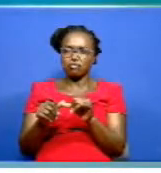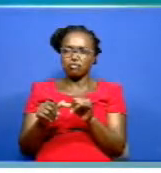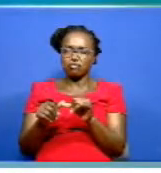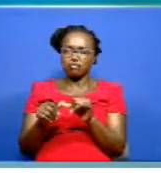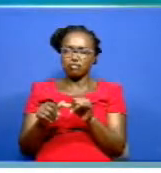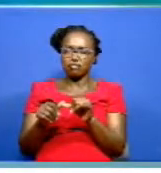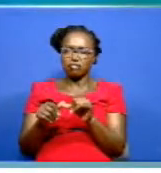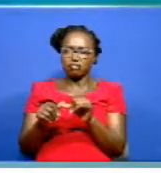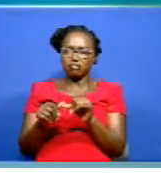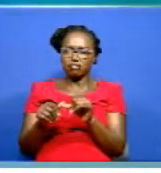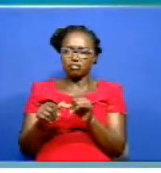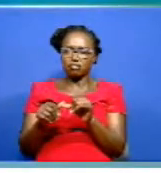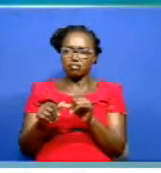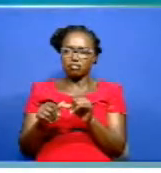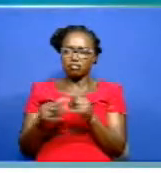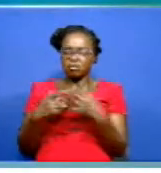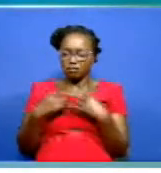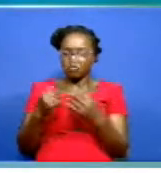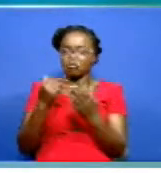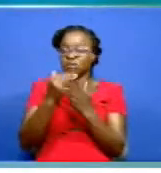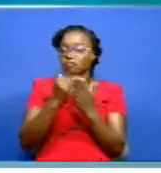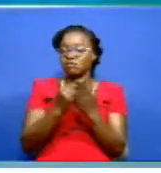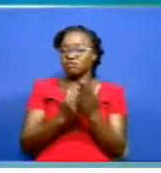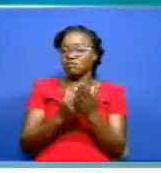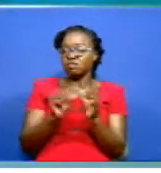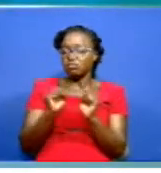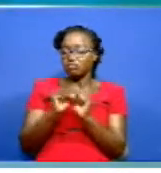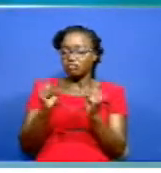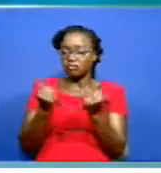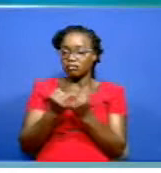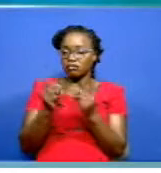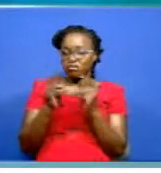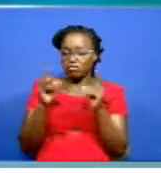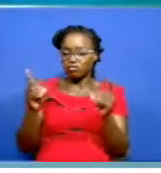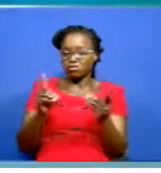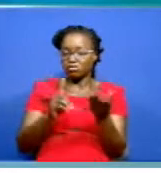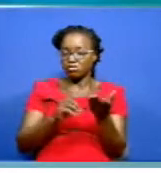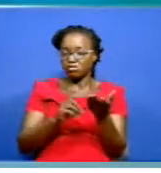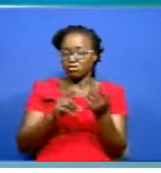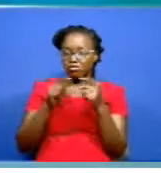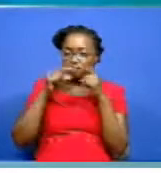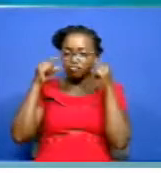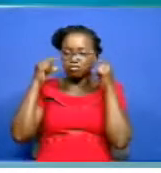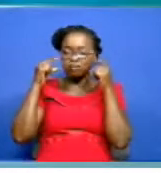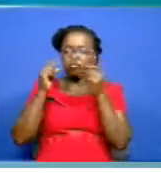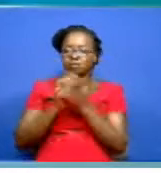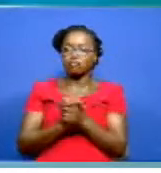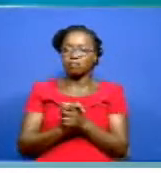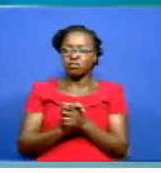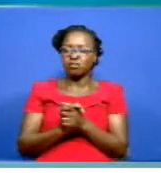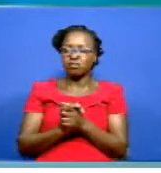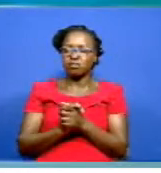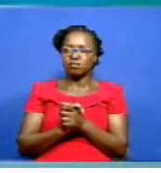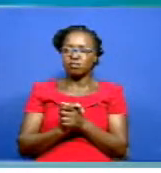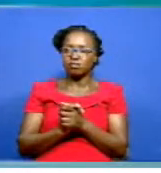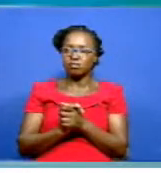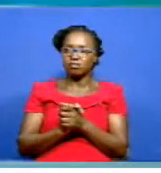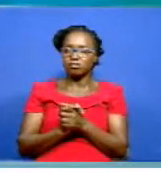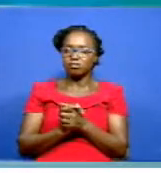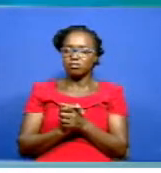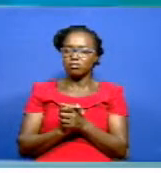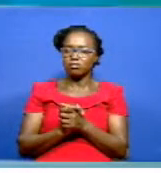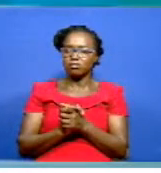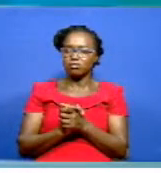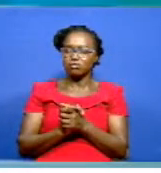we're going to continue with our health protocols, that is the social distancing, the sanitizing, the masking up. So therefore, and I